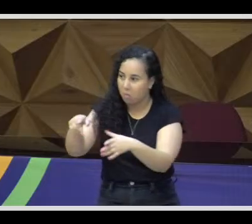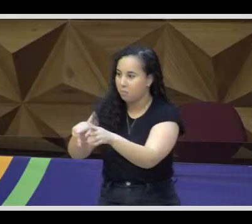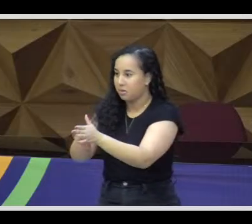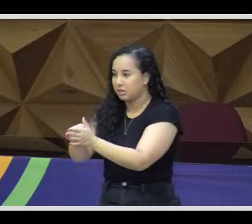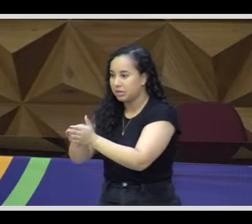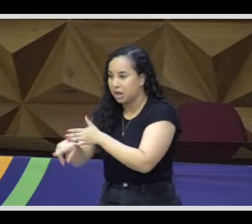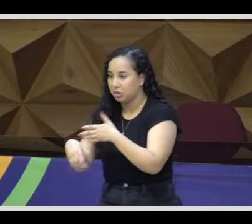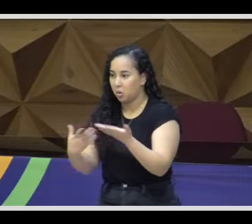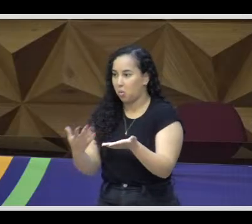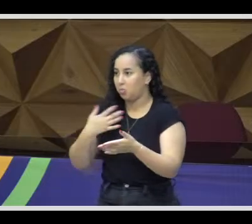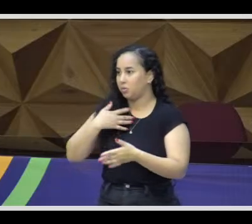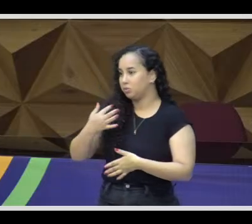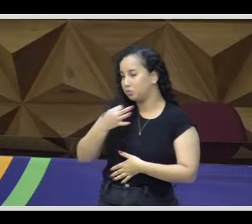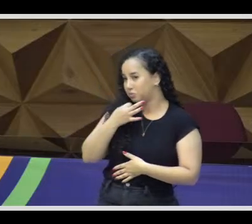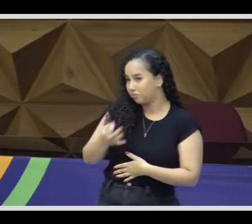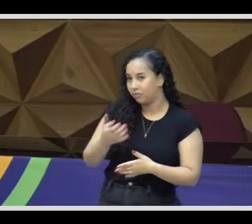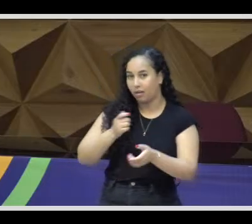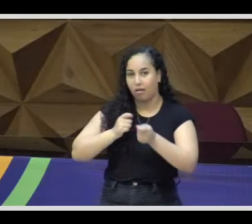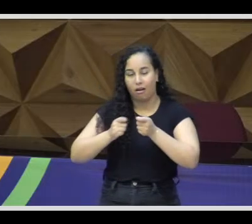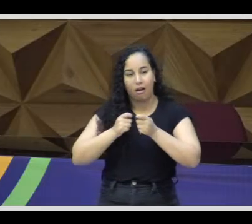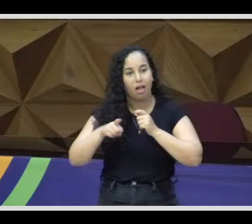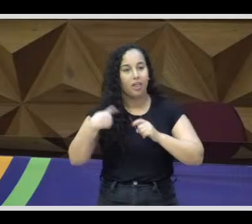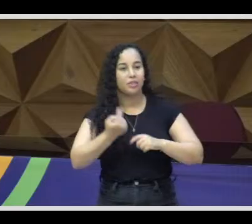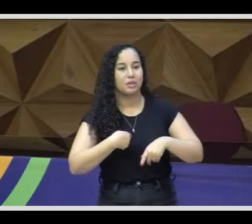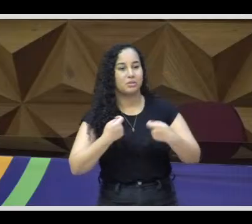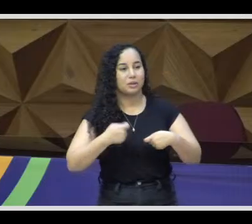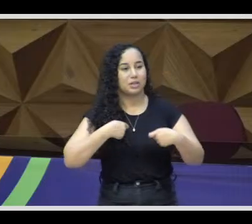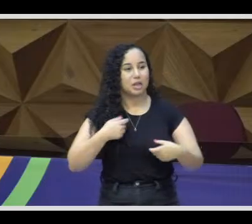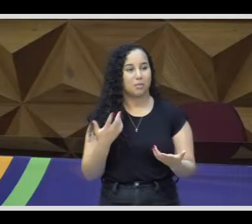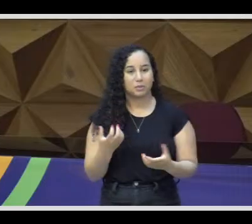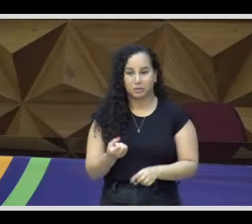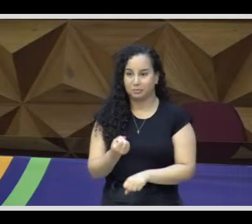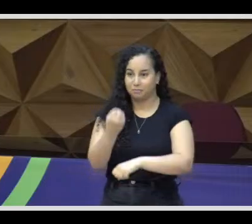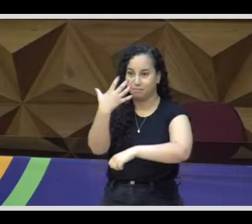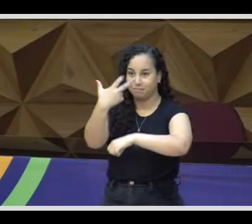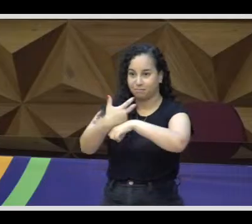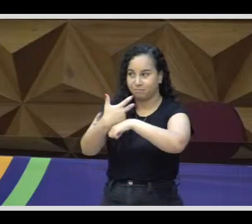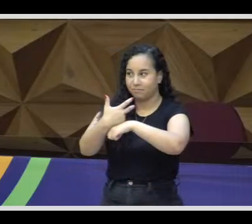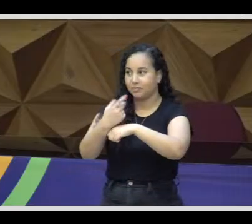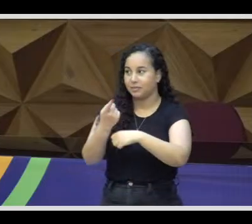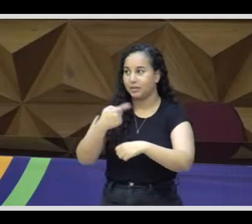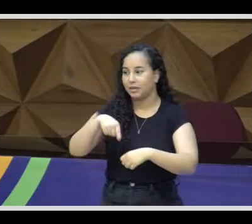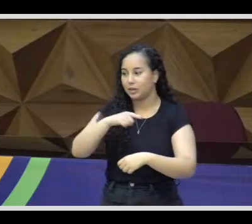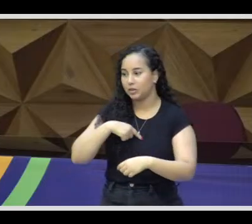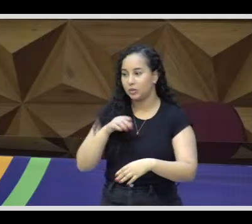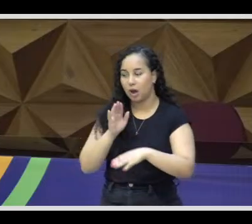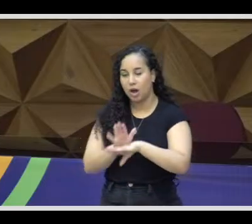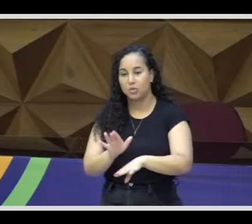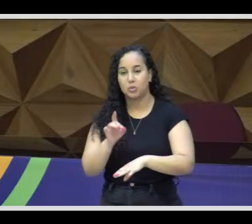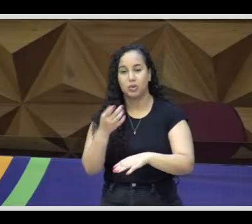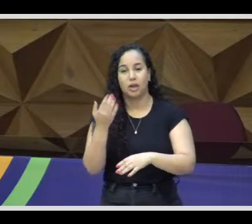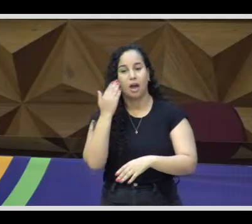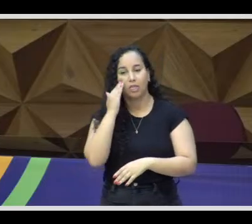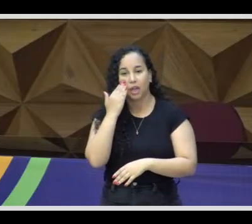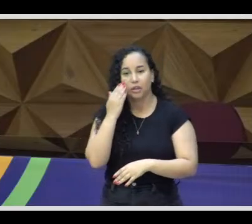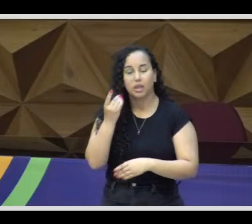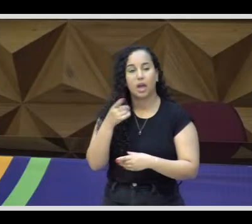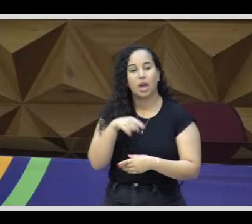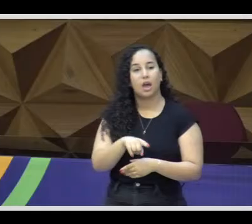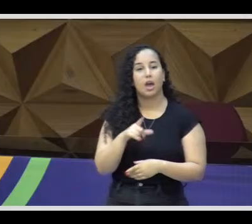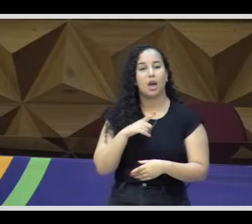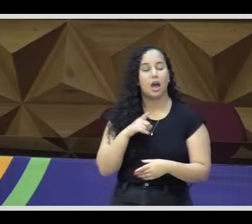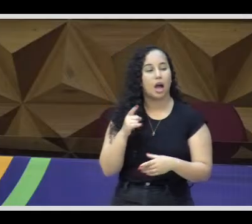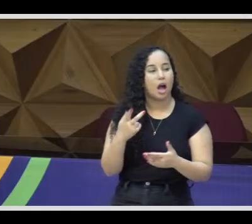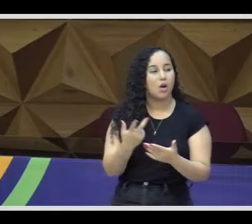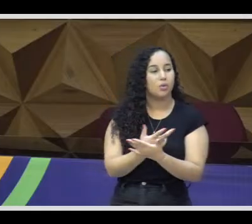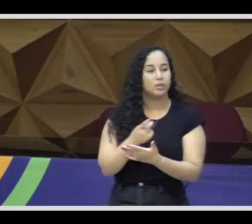students, journalists. We need to record videos, right? And this tool helps you understand if you're doing it well in a way that